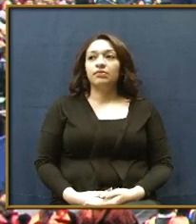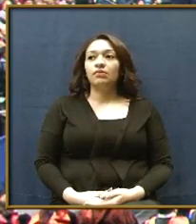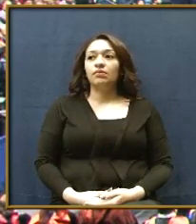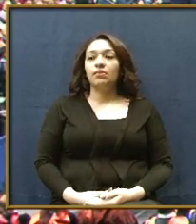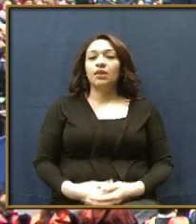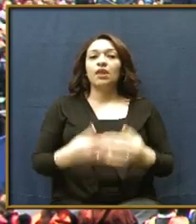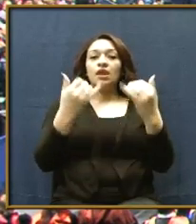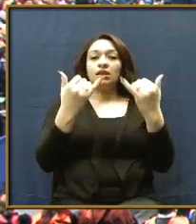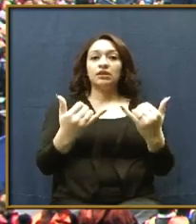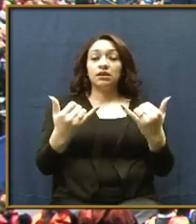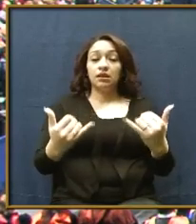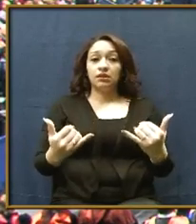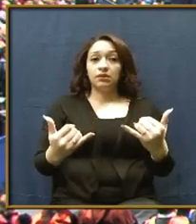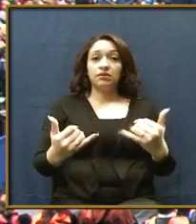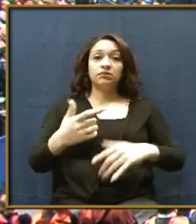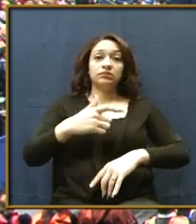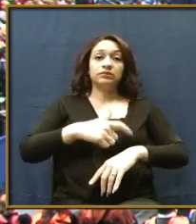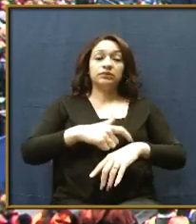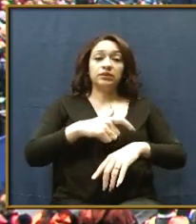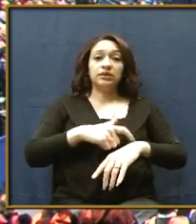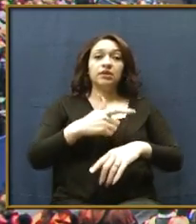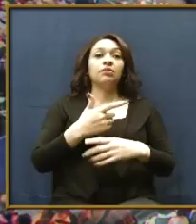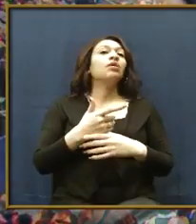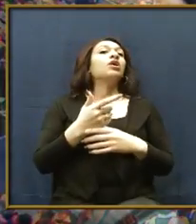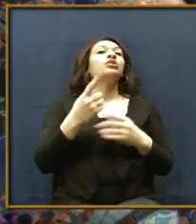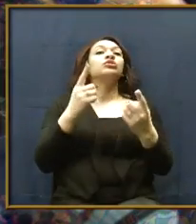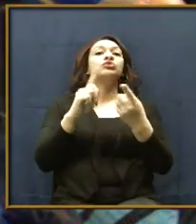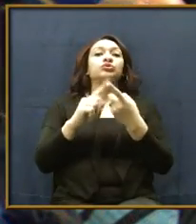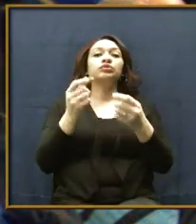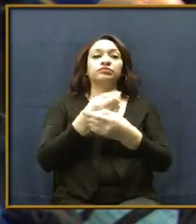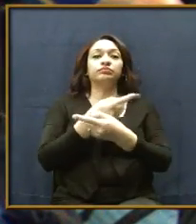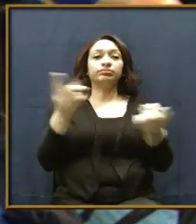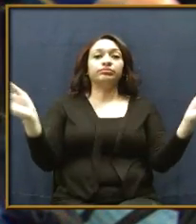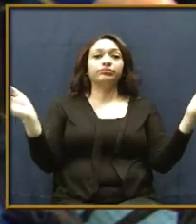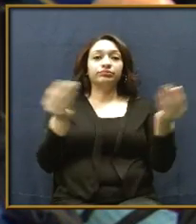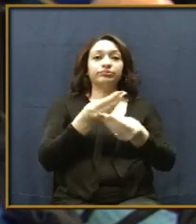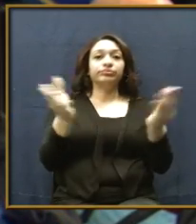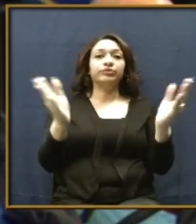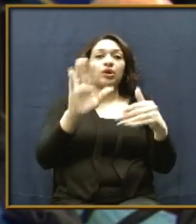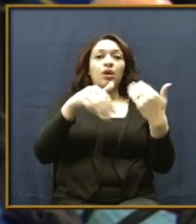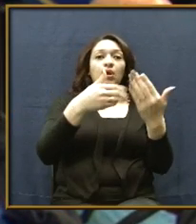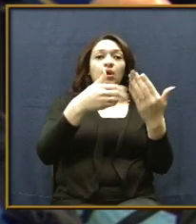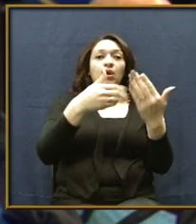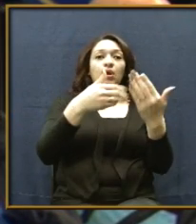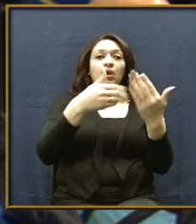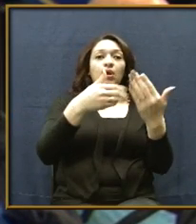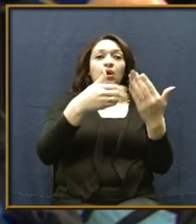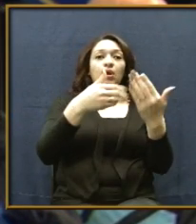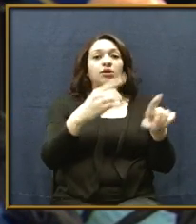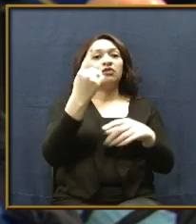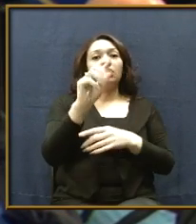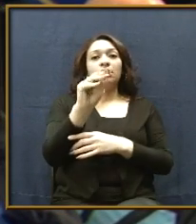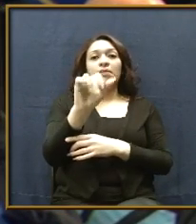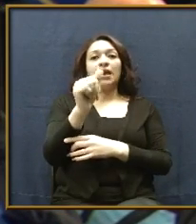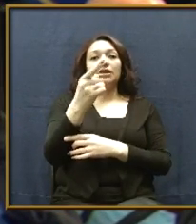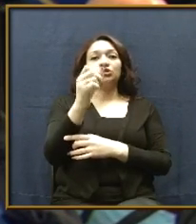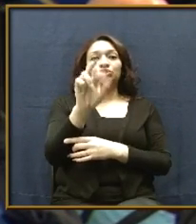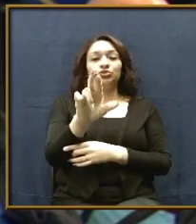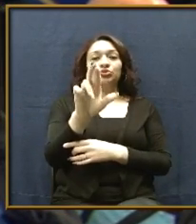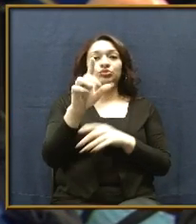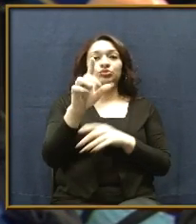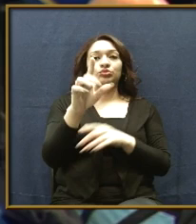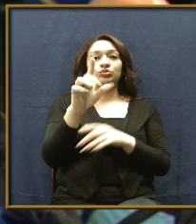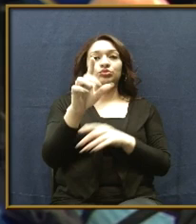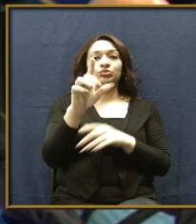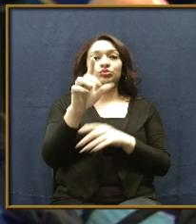And now it's time to award degrees. First, would the candidates for the master's degree please stand and